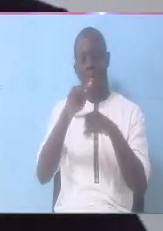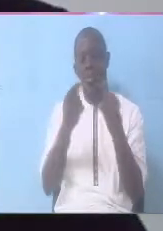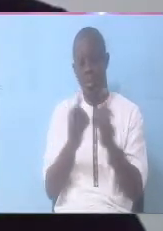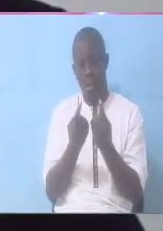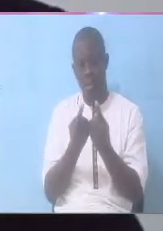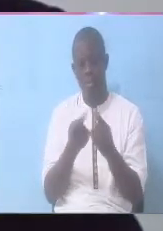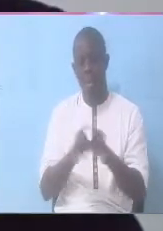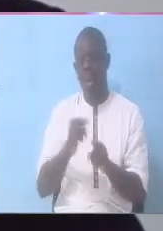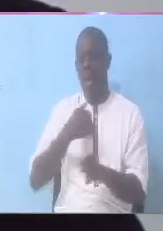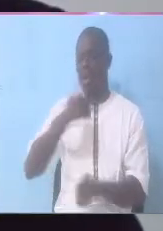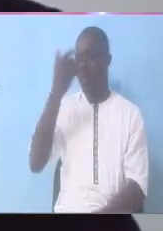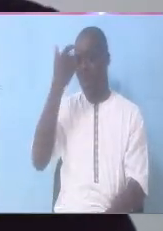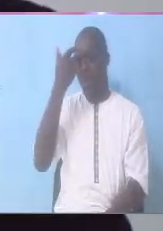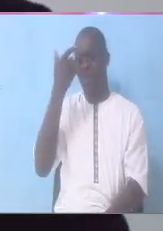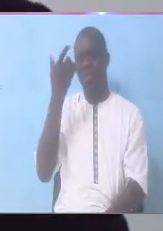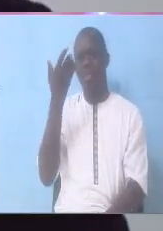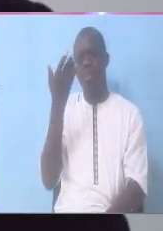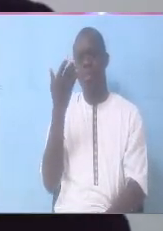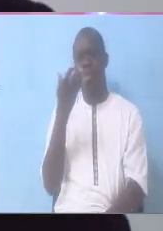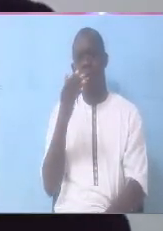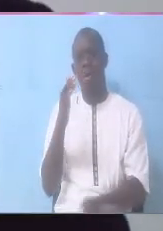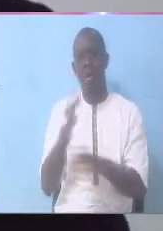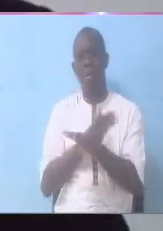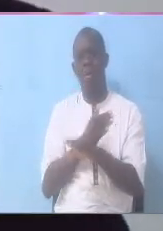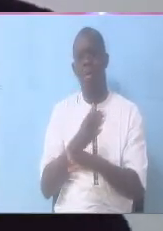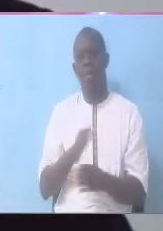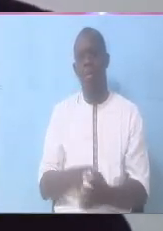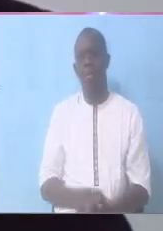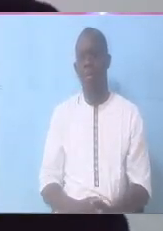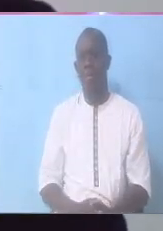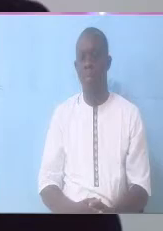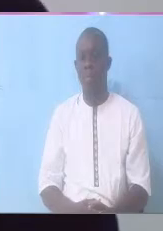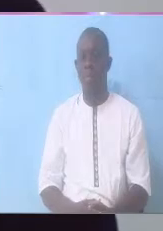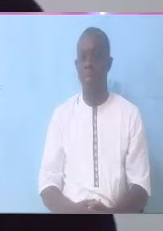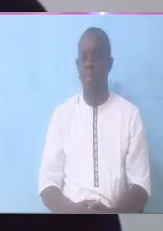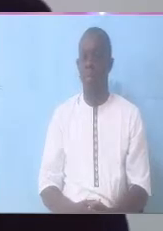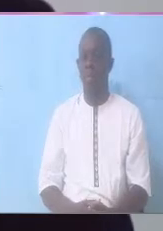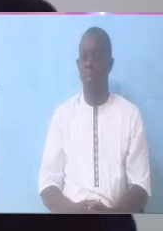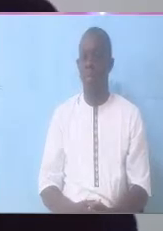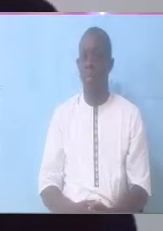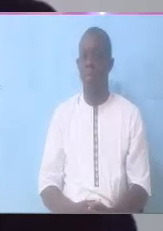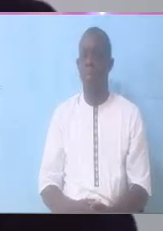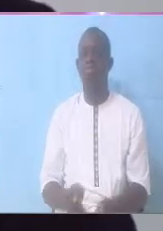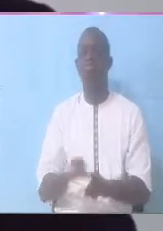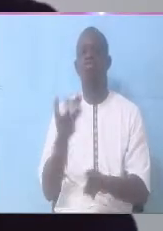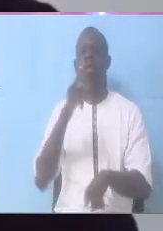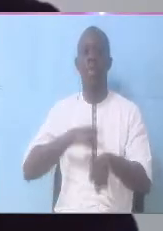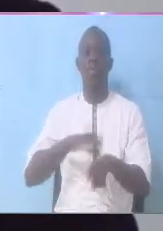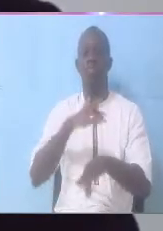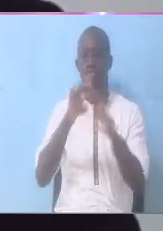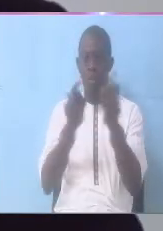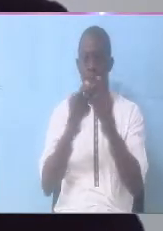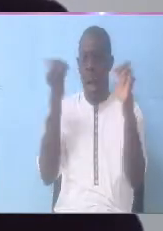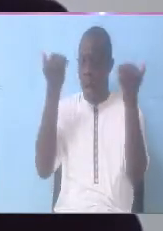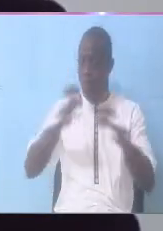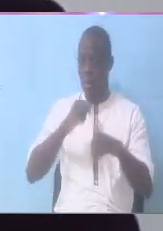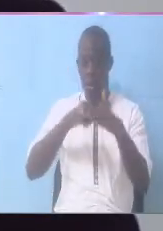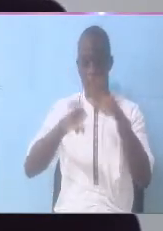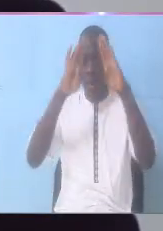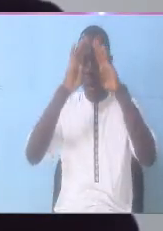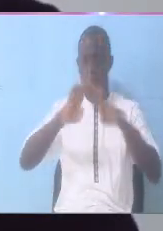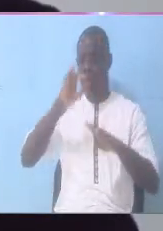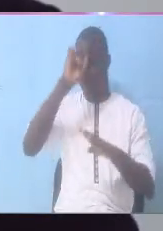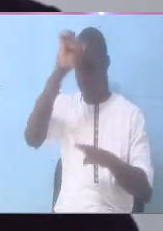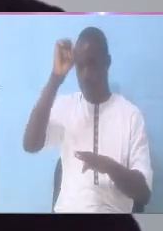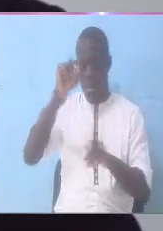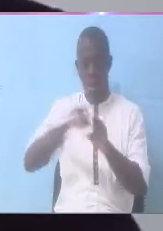I think, in fact, we did hear a small rumor because I was an oddly. Sometimes something will happen in the state house for 1 or 2 months. I wouldn't even know. I was always with